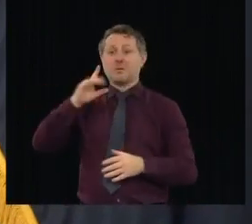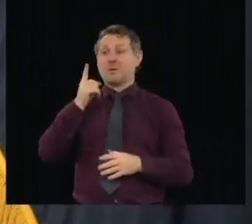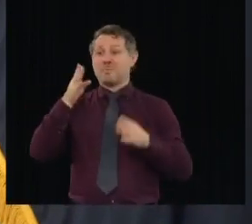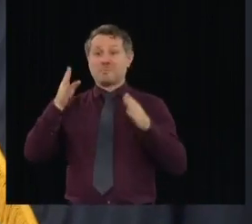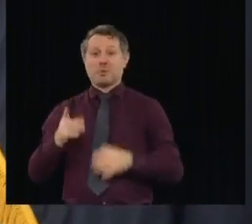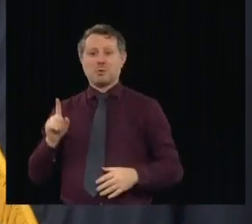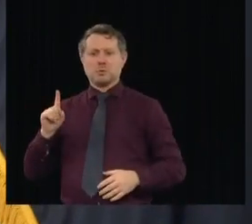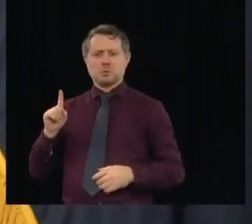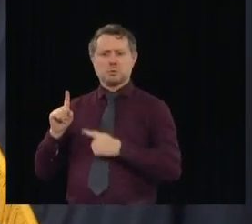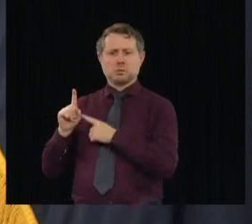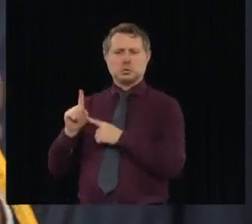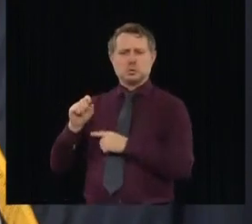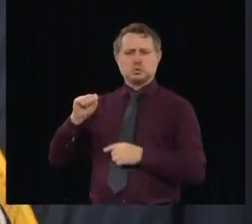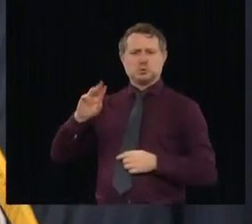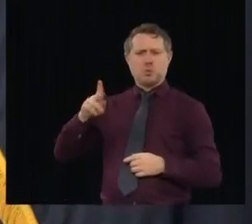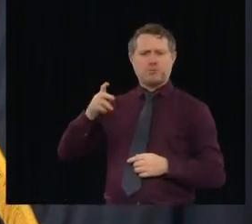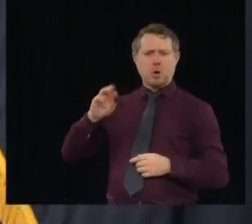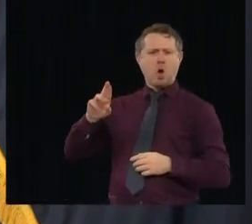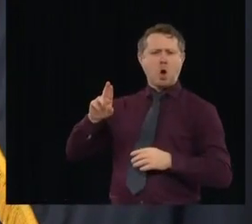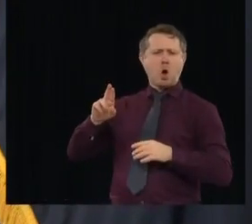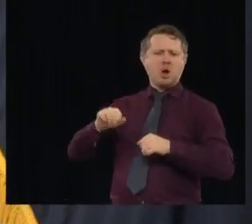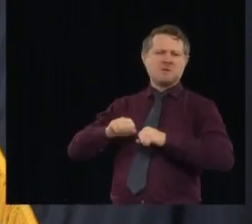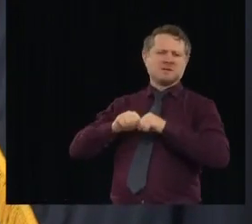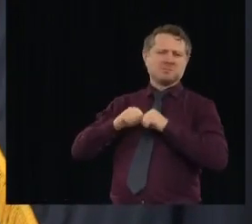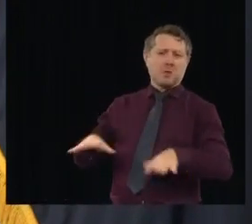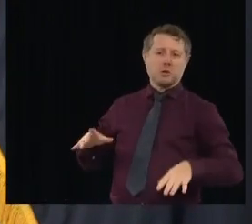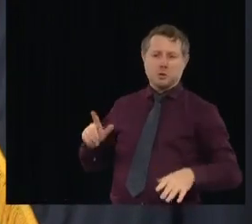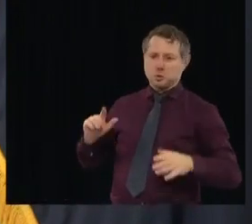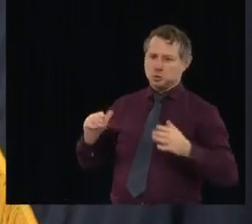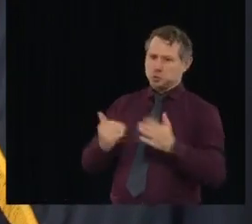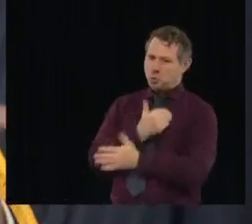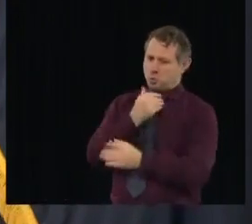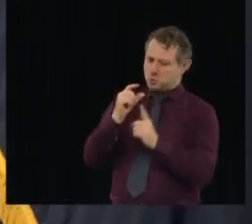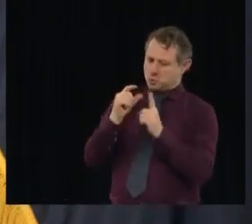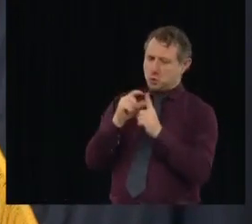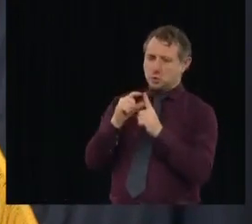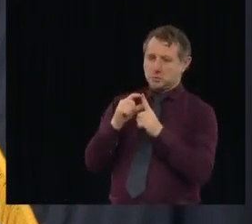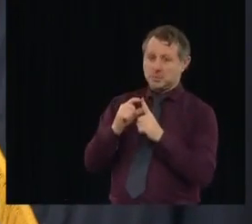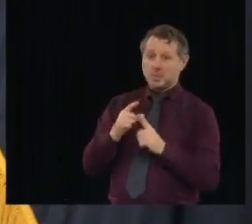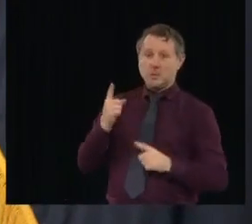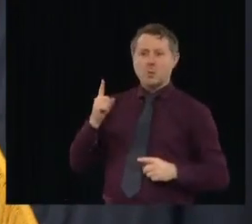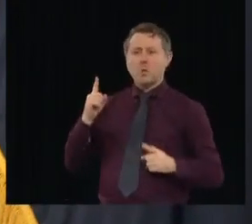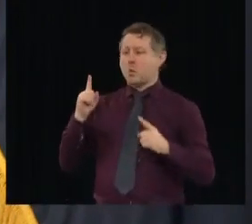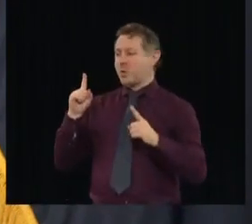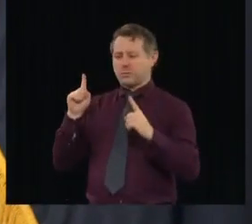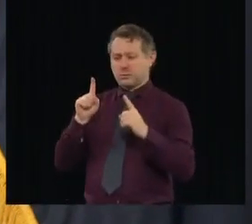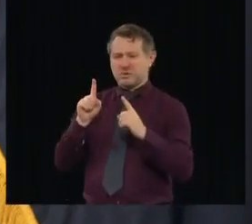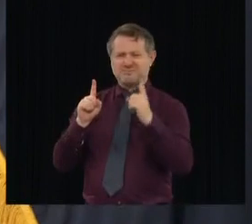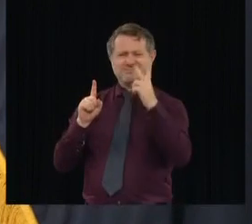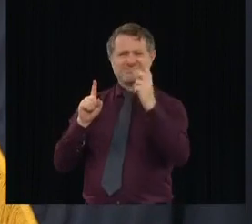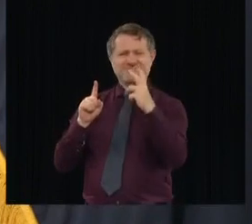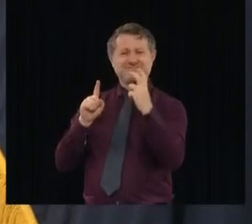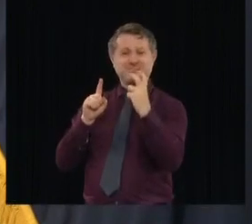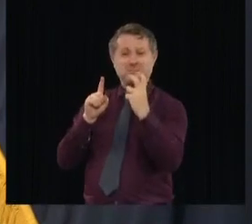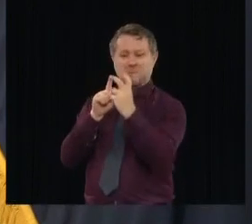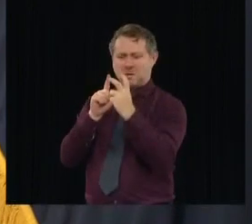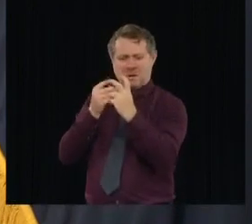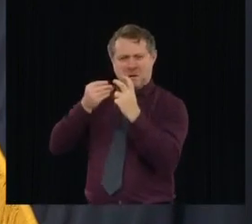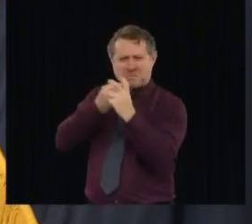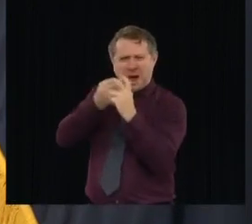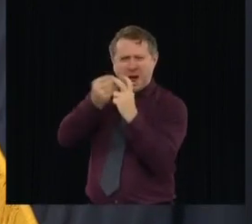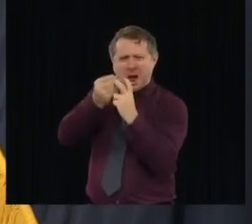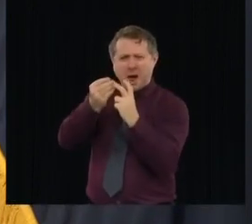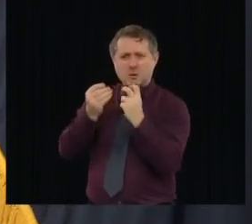term, who was with a couple of hundred people at a gathering, and dozens got sick. So